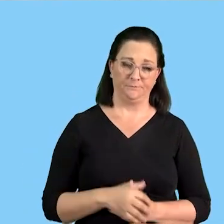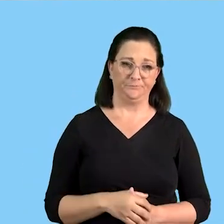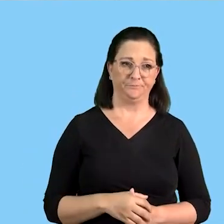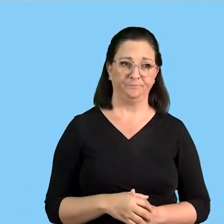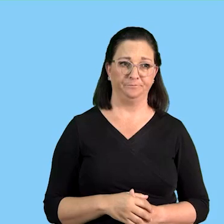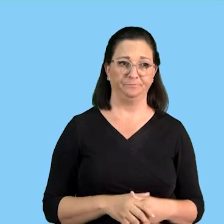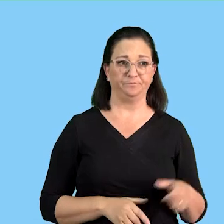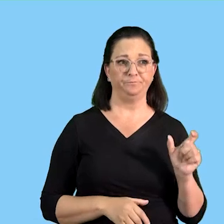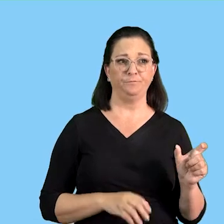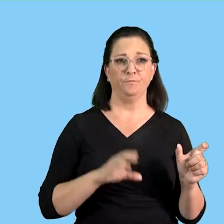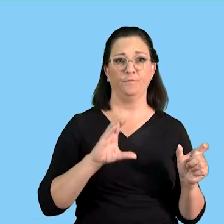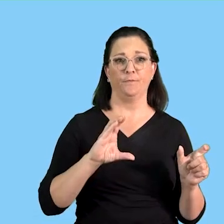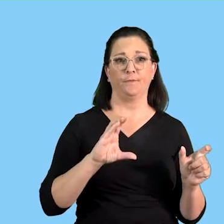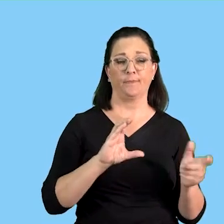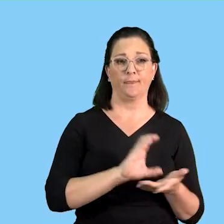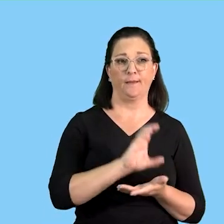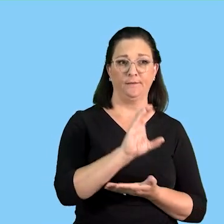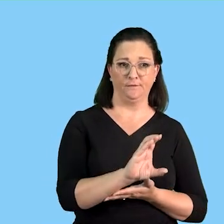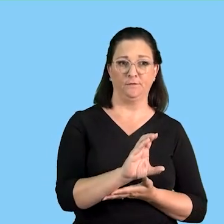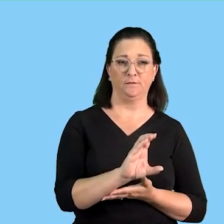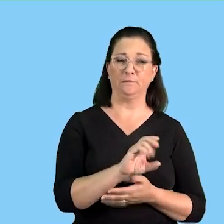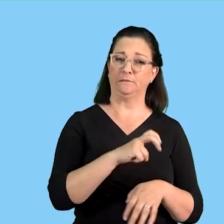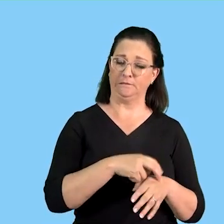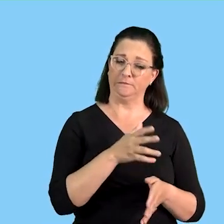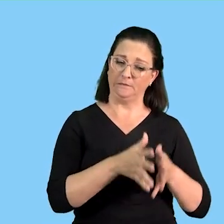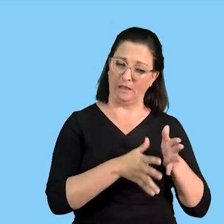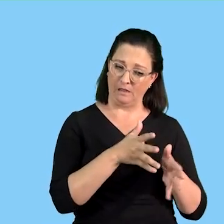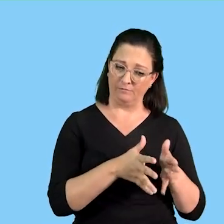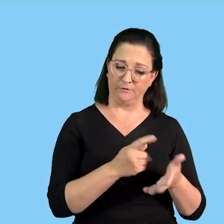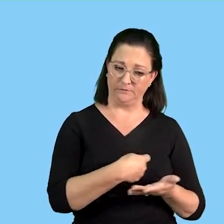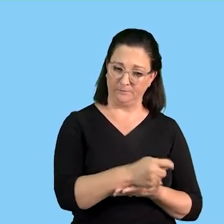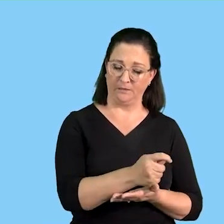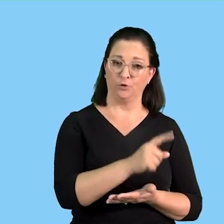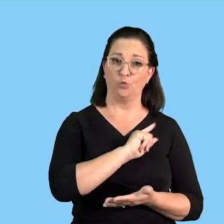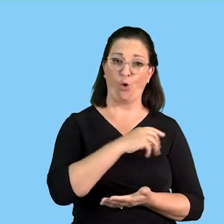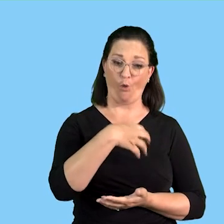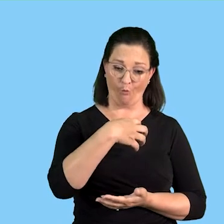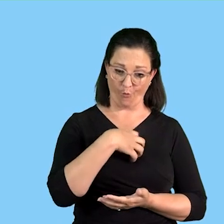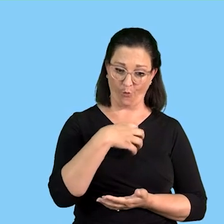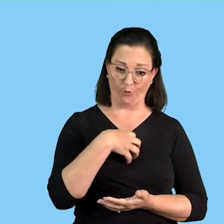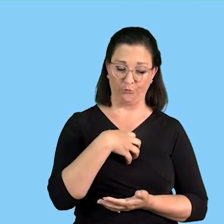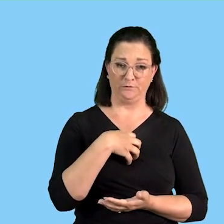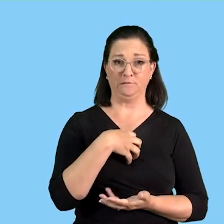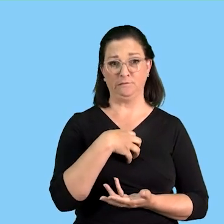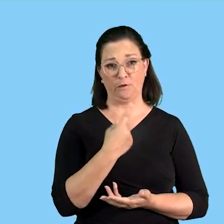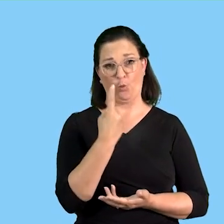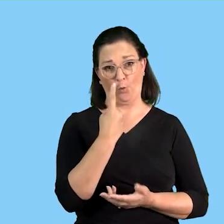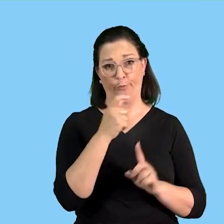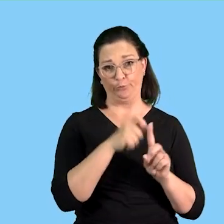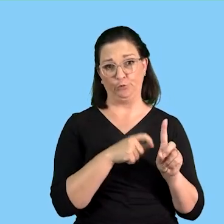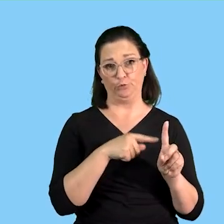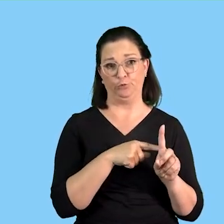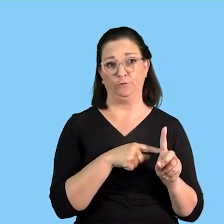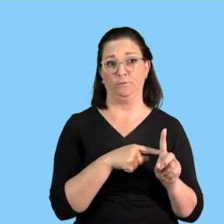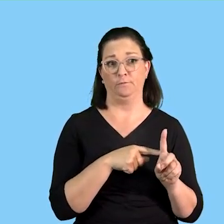Then, capital. Capital can be carefully spent and managed because remember, the owner is basically